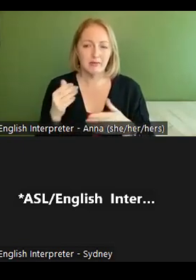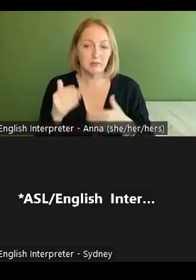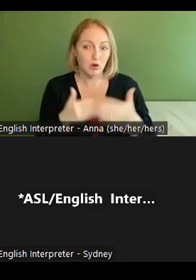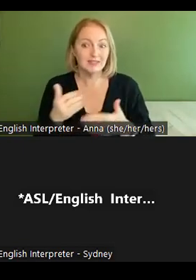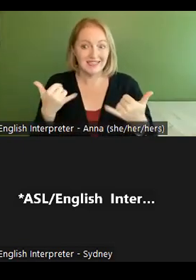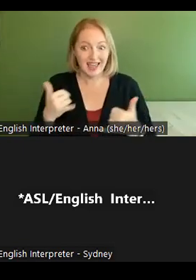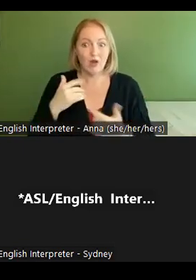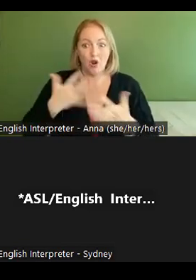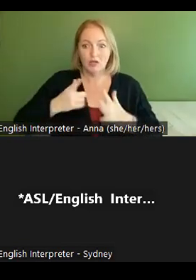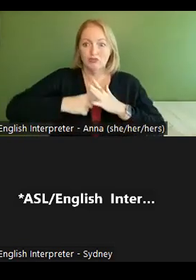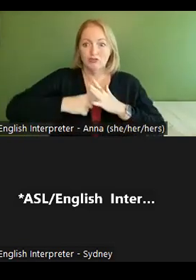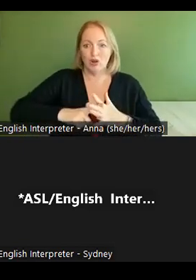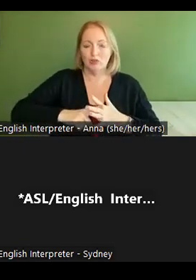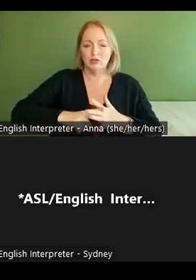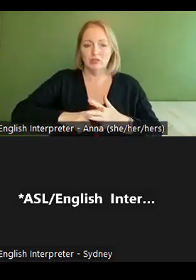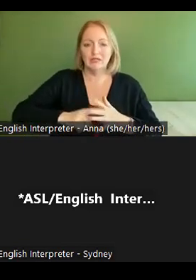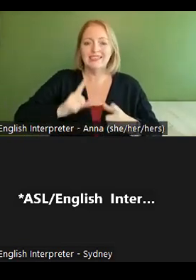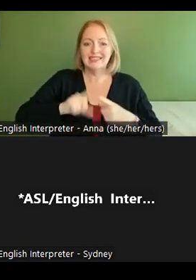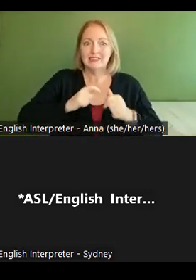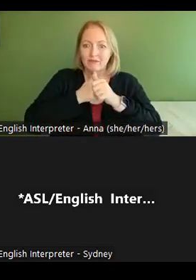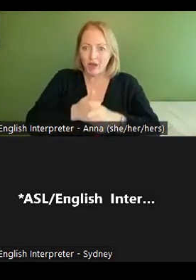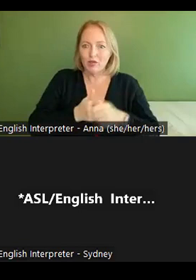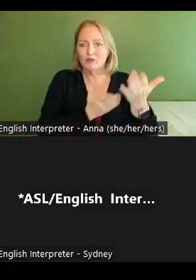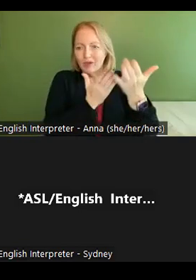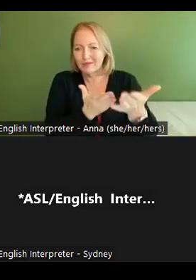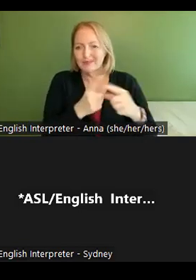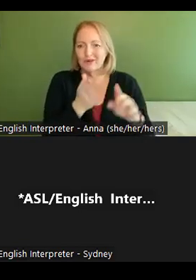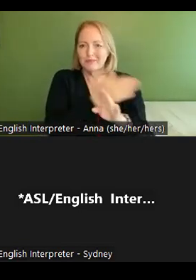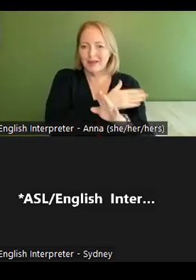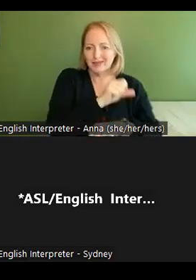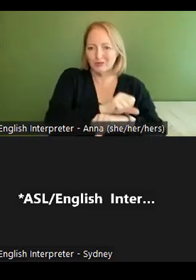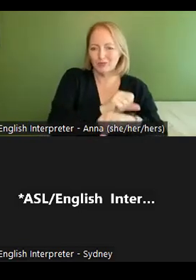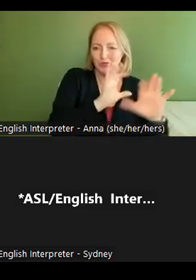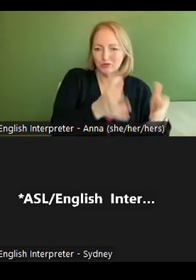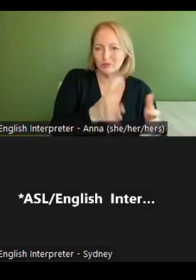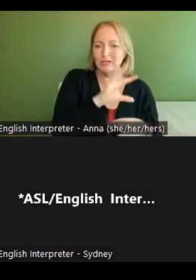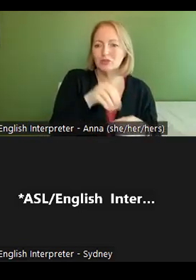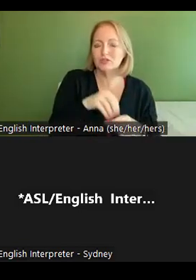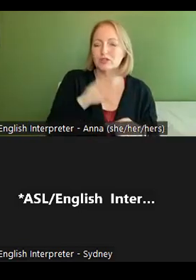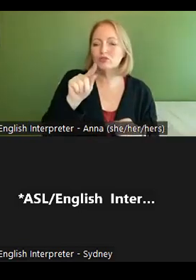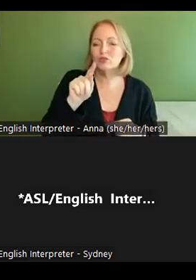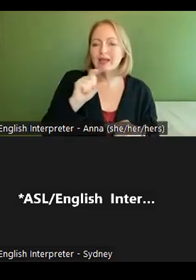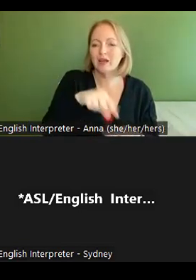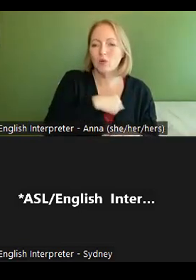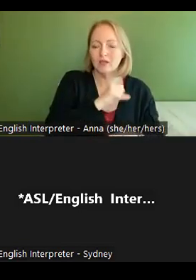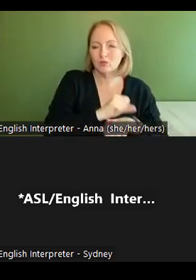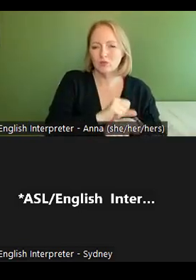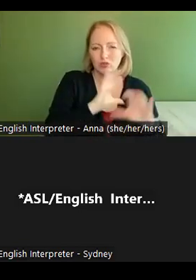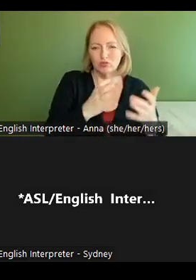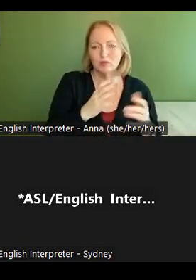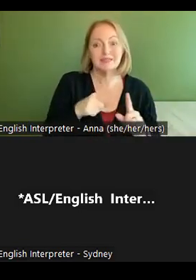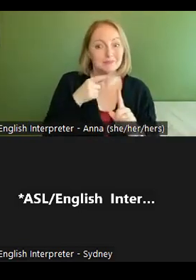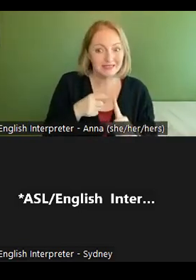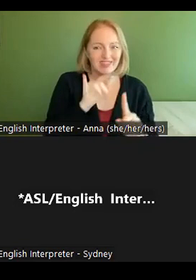underway is building on the recommendations made by past work groups, including the Rate and Quality Work Group. Very specifically, the